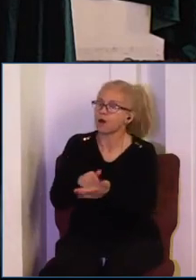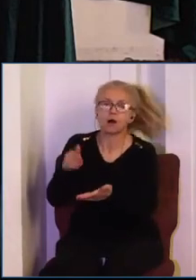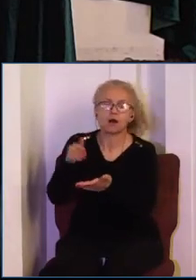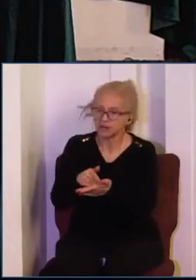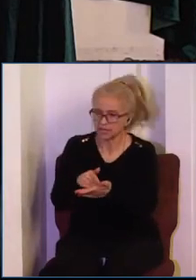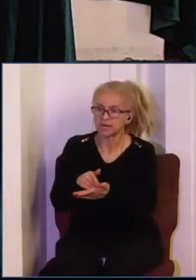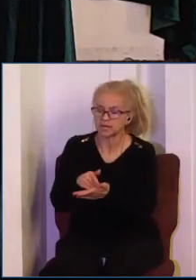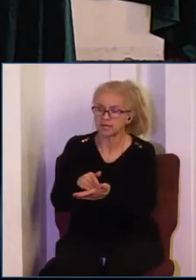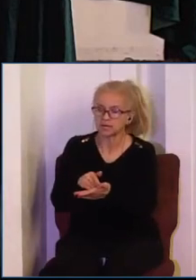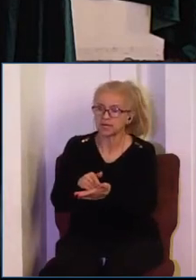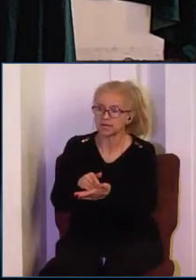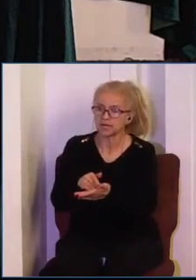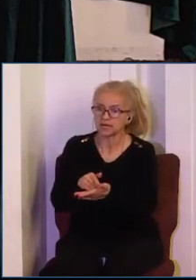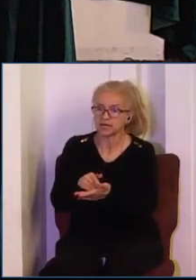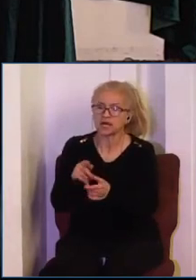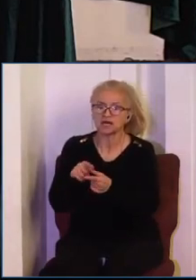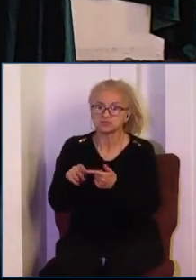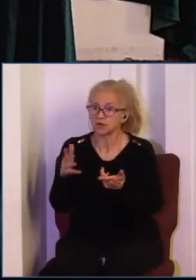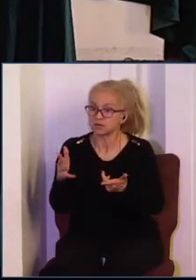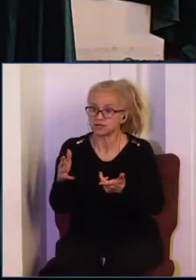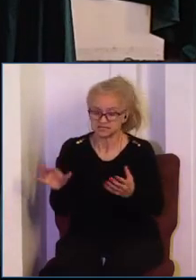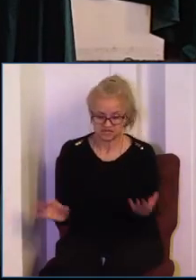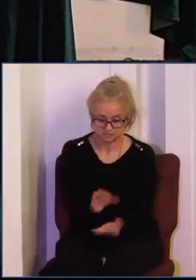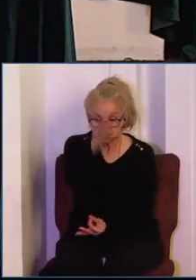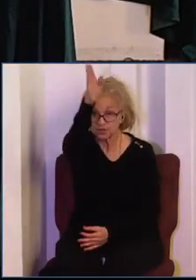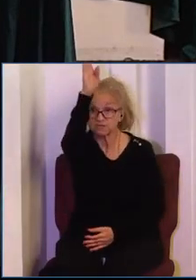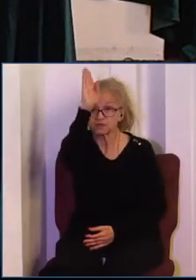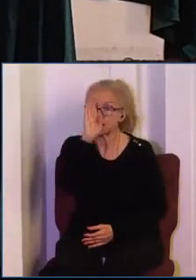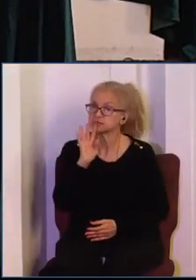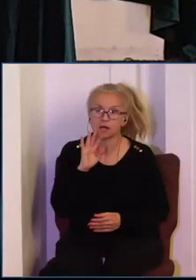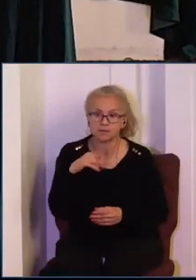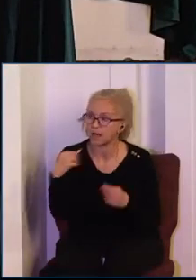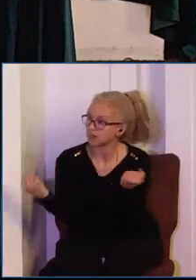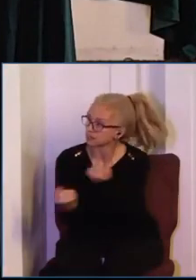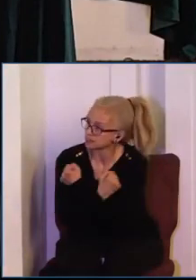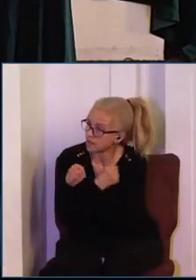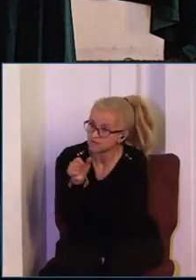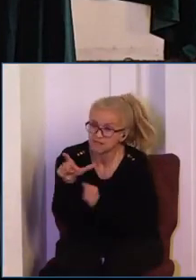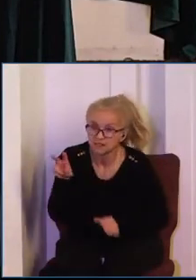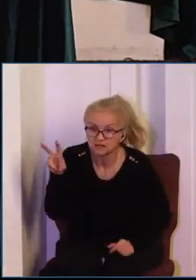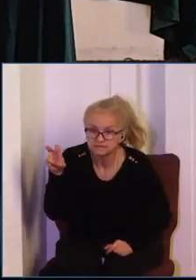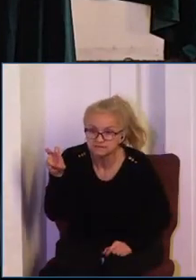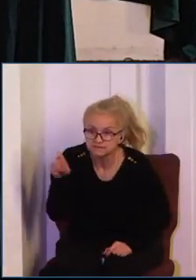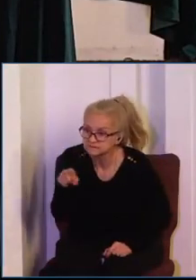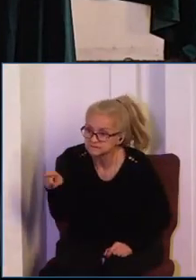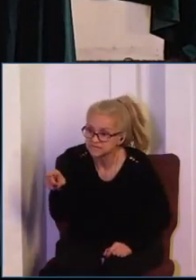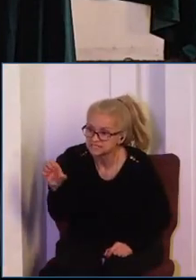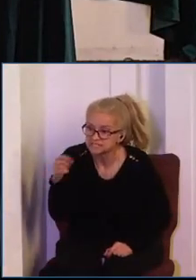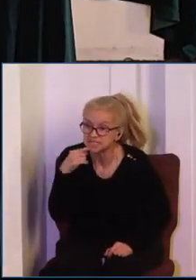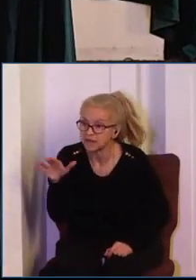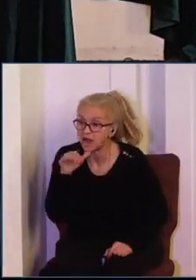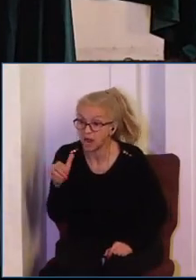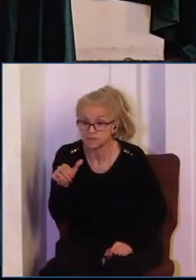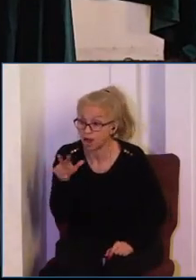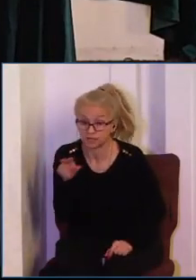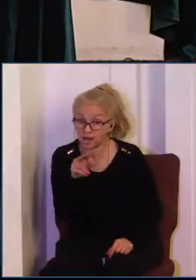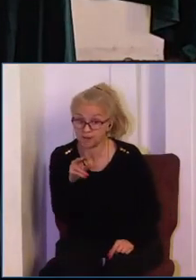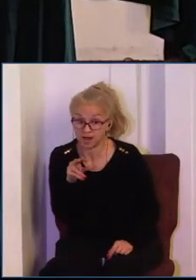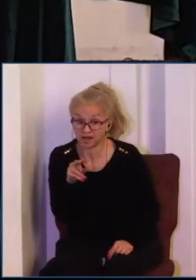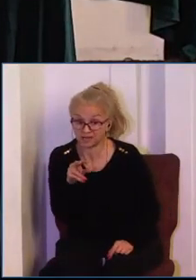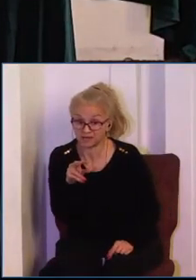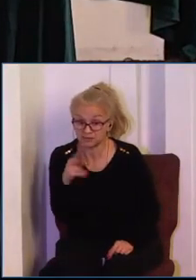over again so that the Spirit of God, talk about love. I mean, Elisha said, I'm not taking my eyes off of